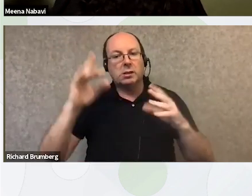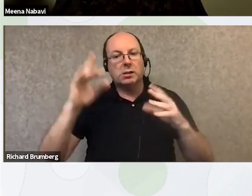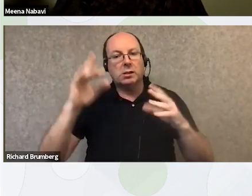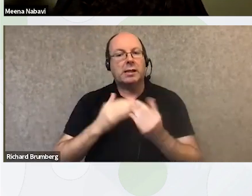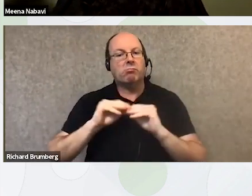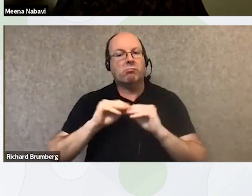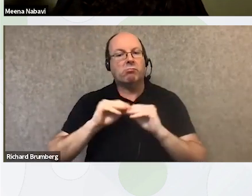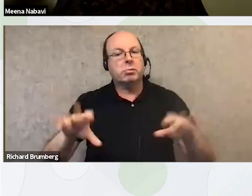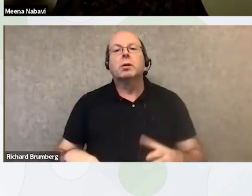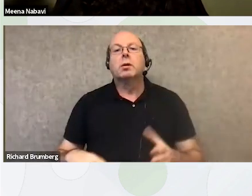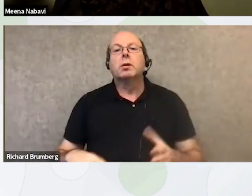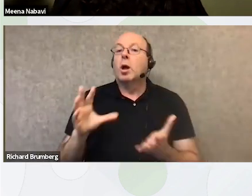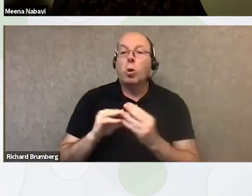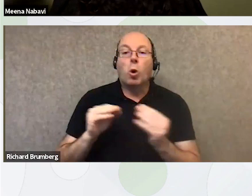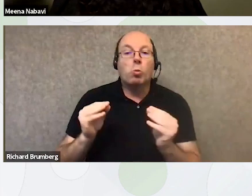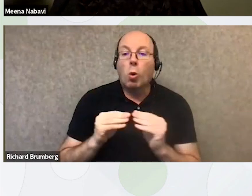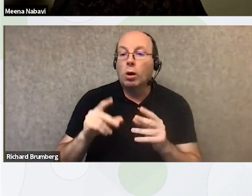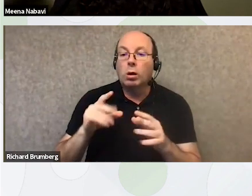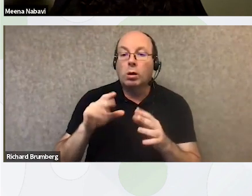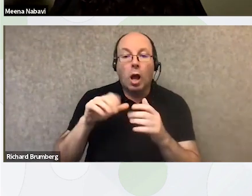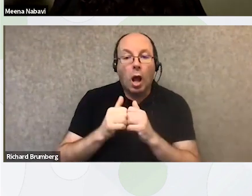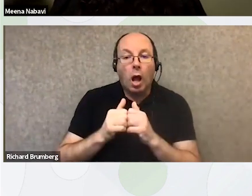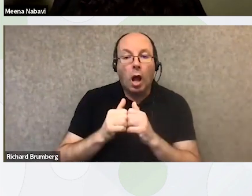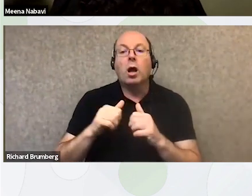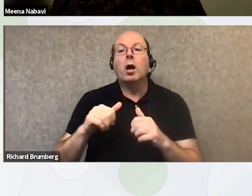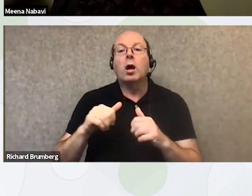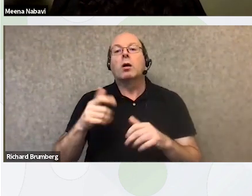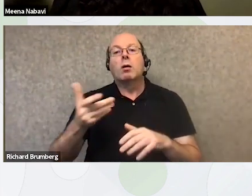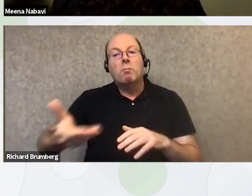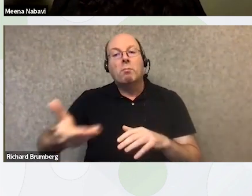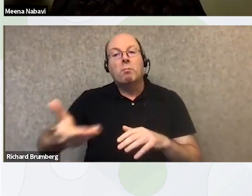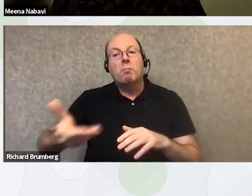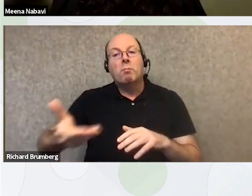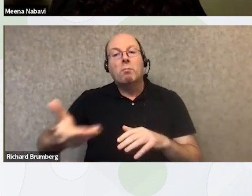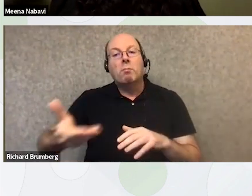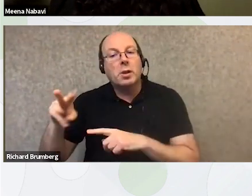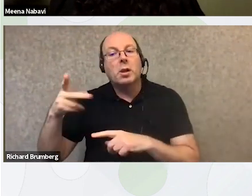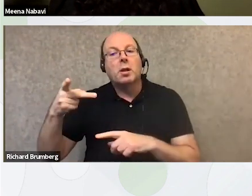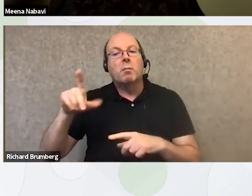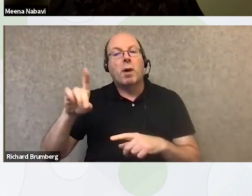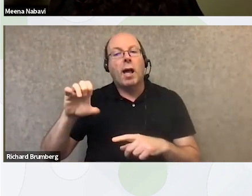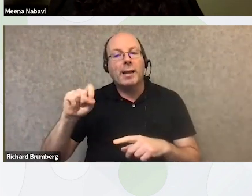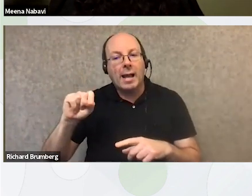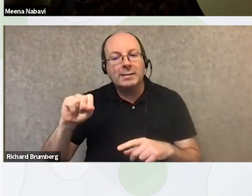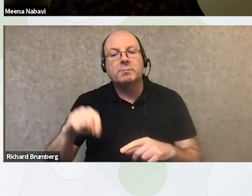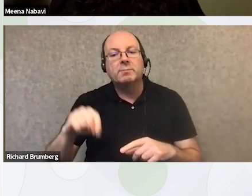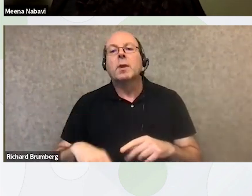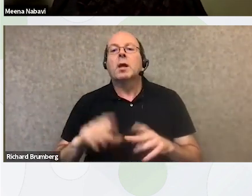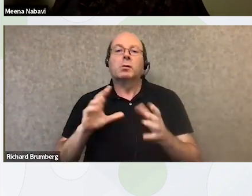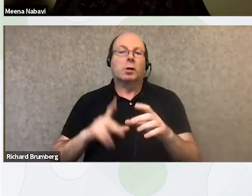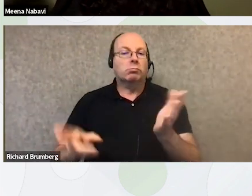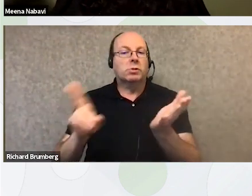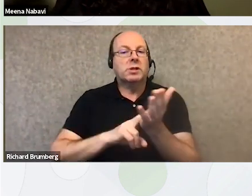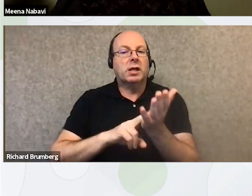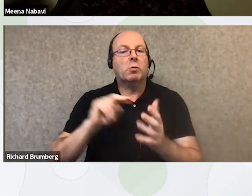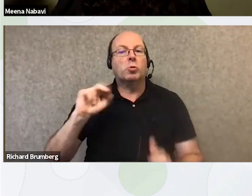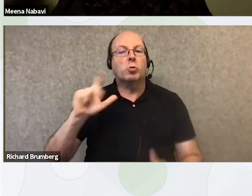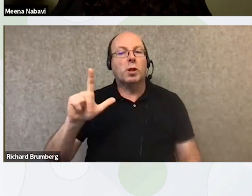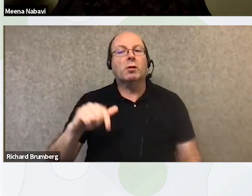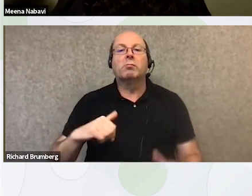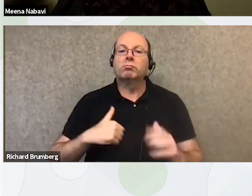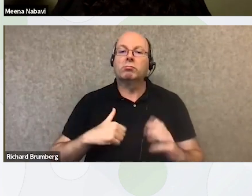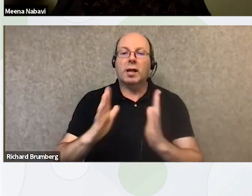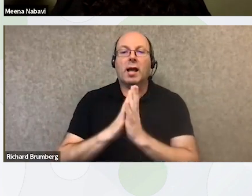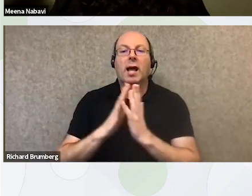learn more about the center, view and listen to past webinars and podcasts, sign up for our newsletter, request training and